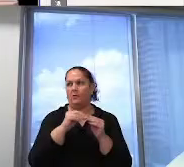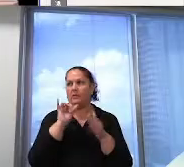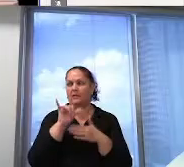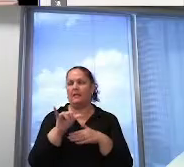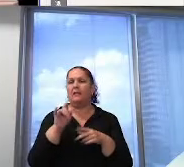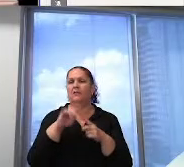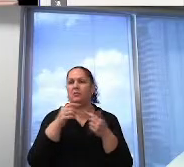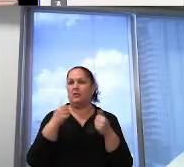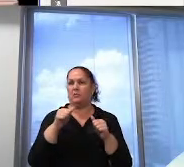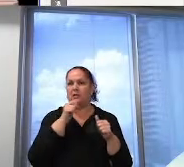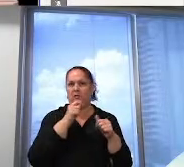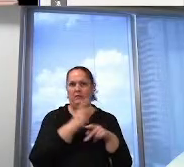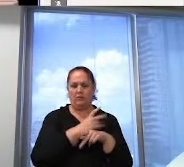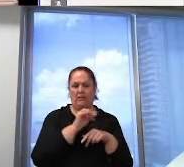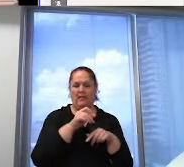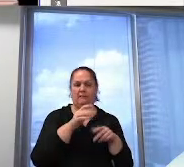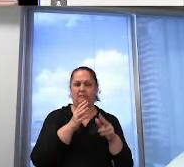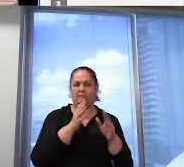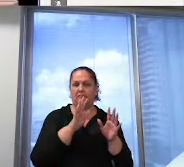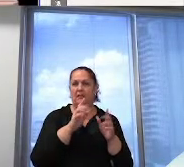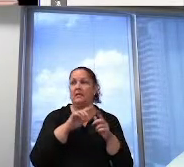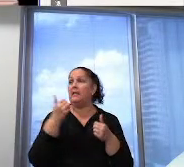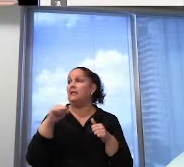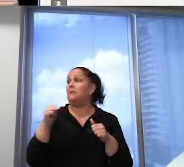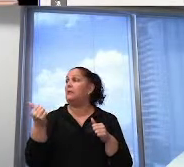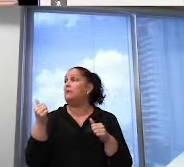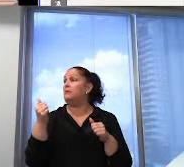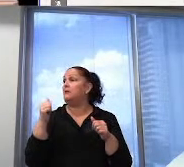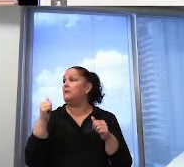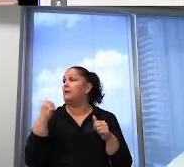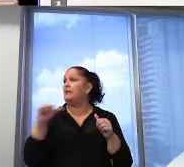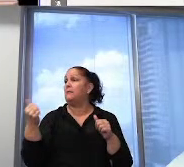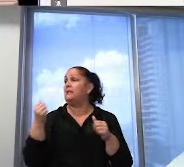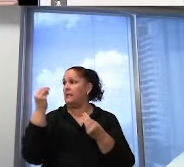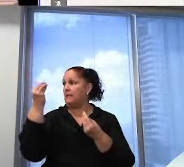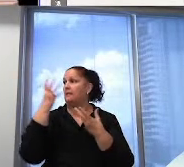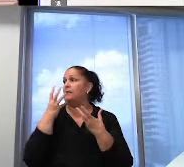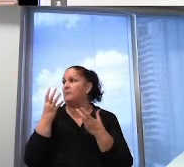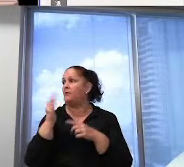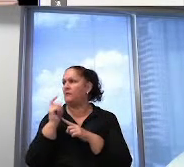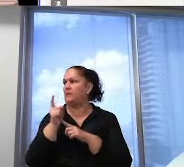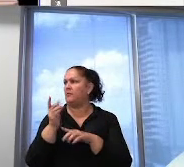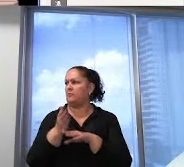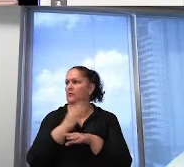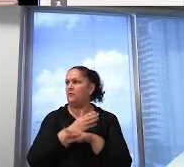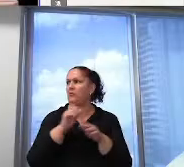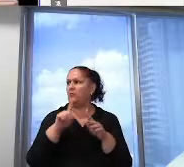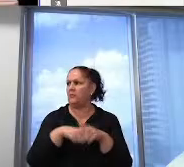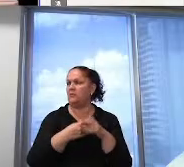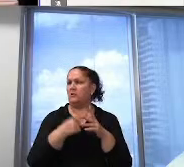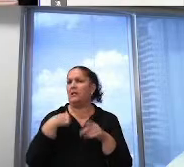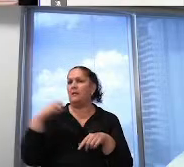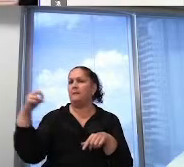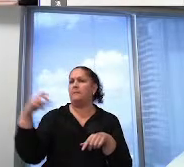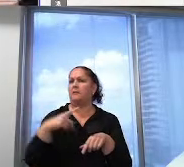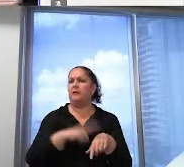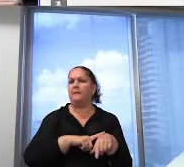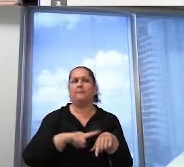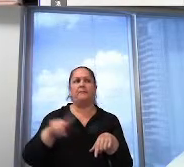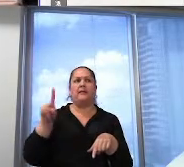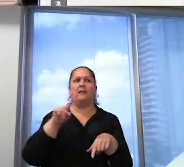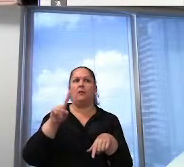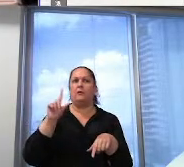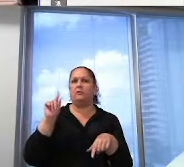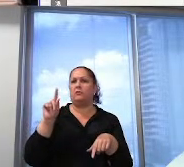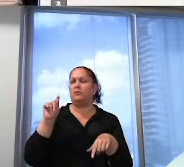than that. So we'll try to get that worked out. Is there anything else people want? Well, if there's anything else, let me know 15 minutes before. I'll be back here